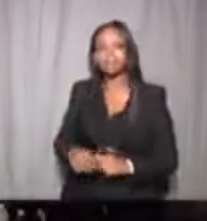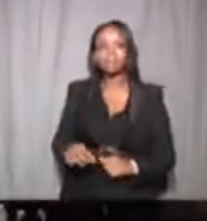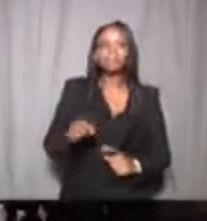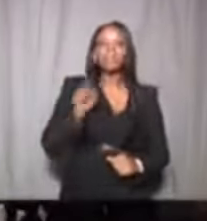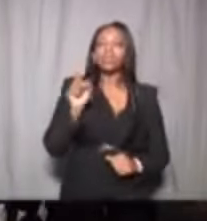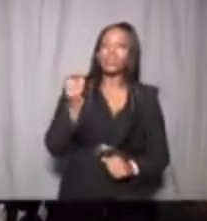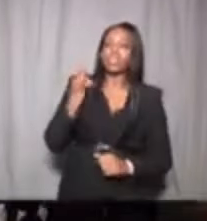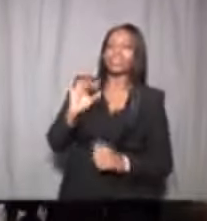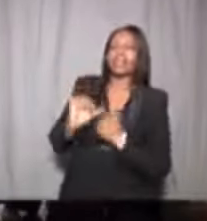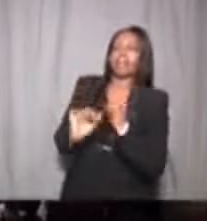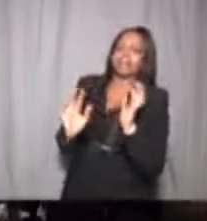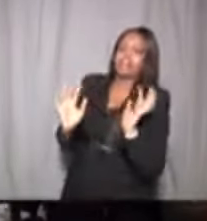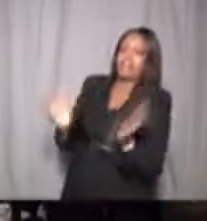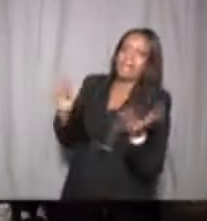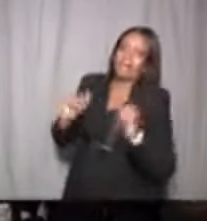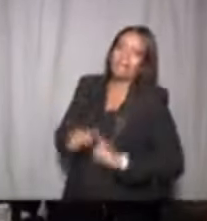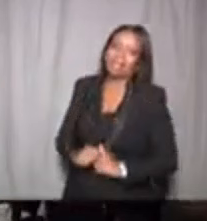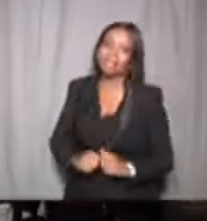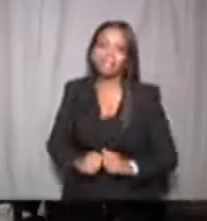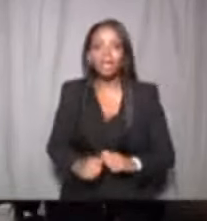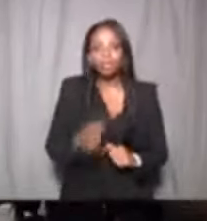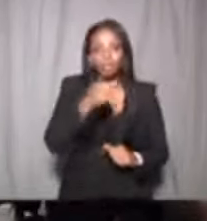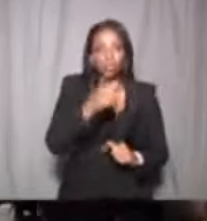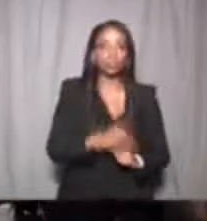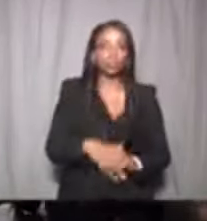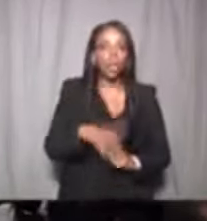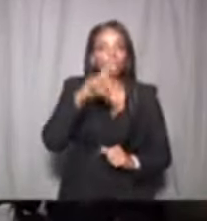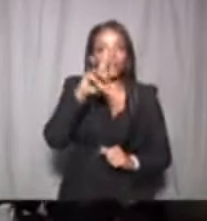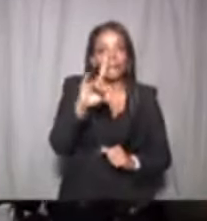3 months remaining. You are very desperate.